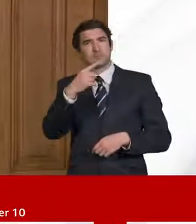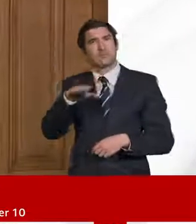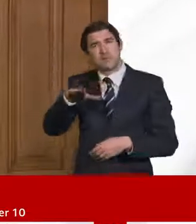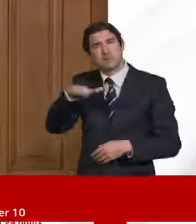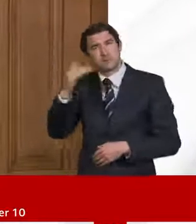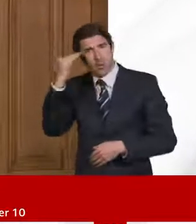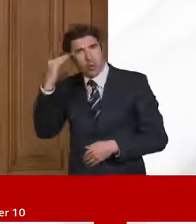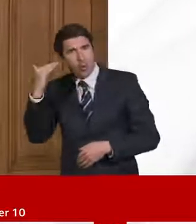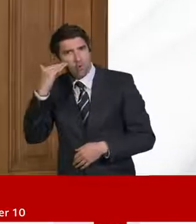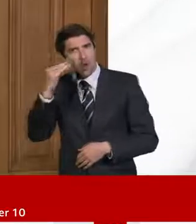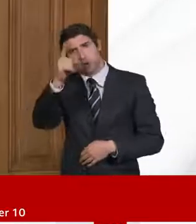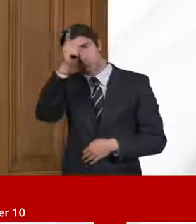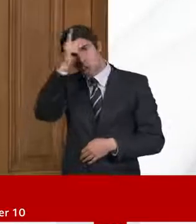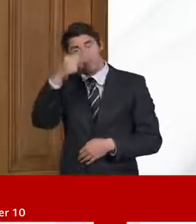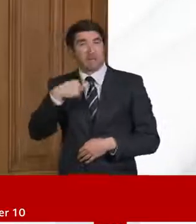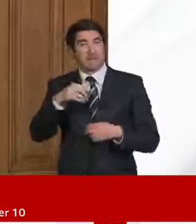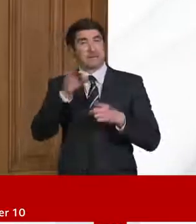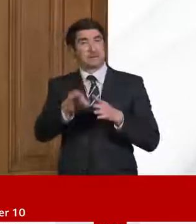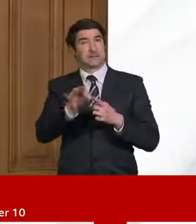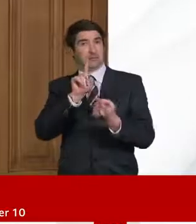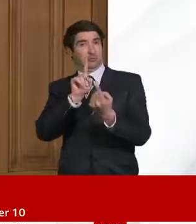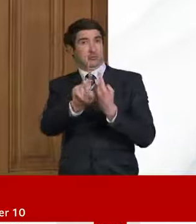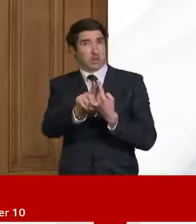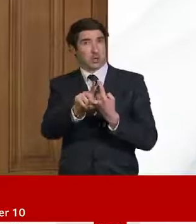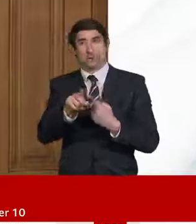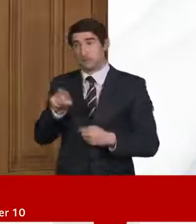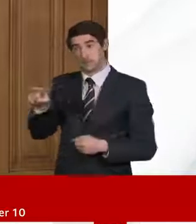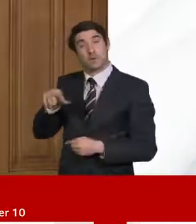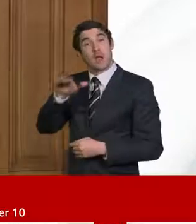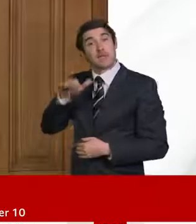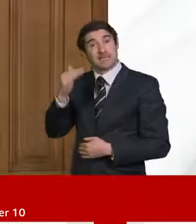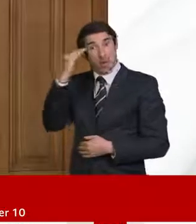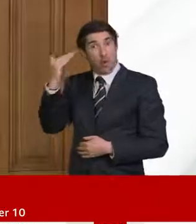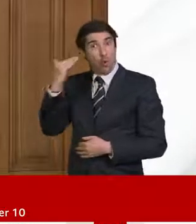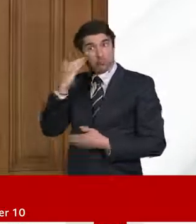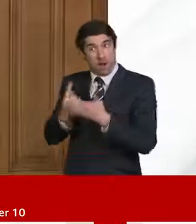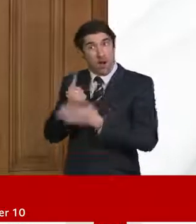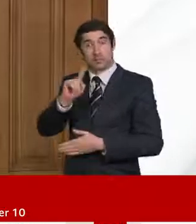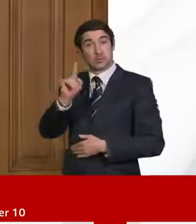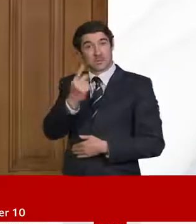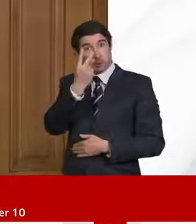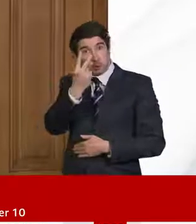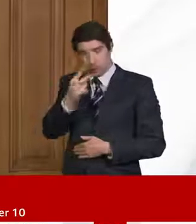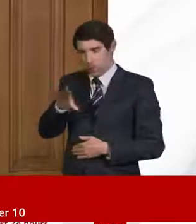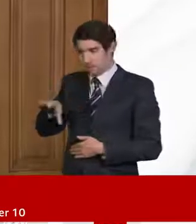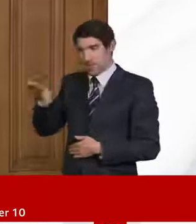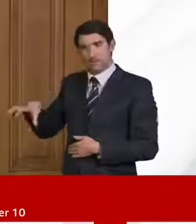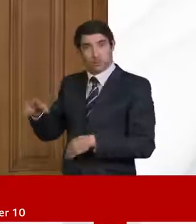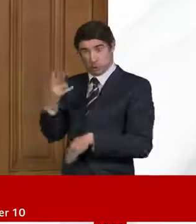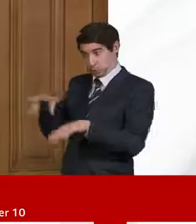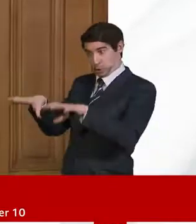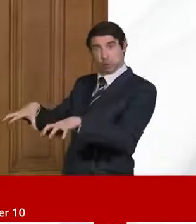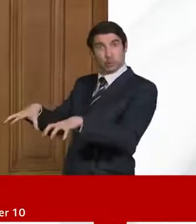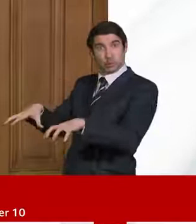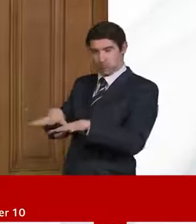particular example in a way, in the sense that it had a very significant outbreak in 2 locations. And in fact, the way that it deals with that has